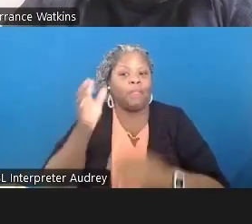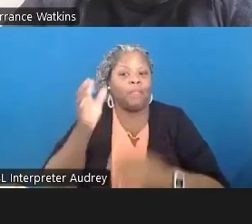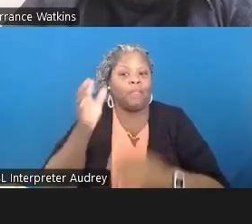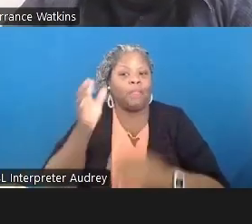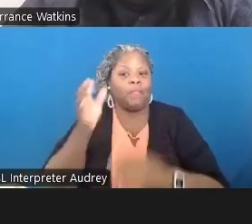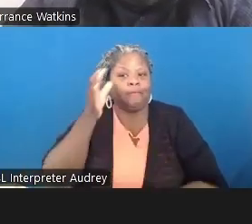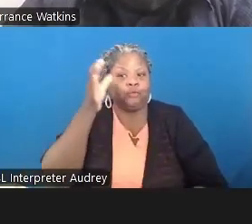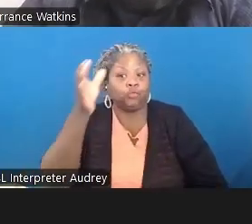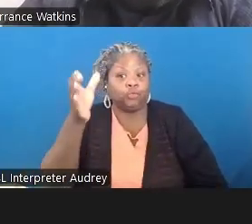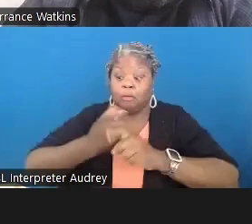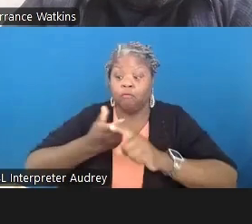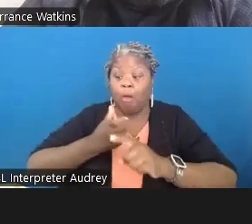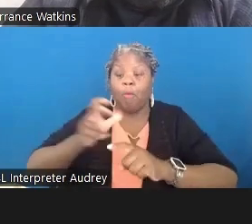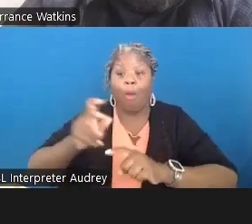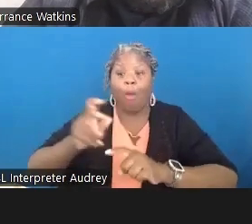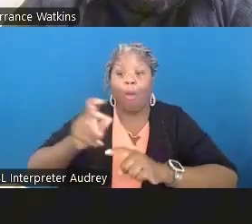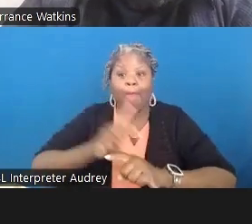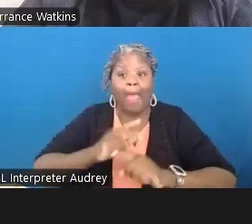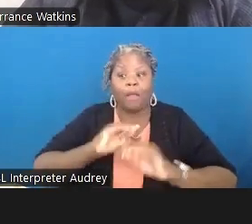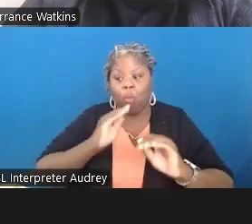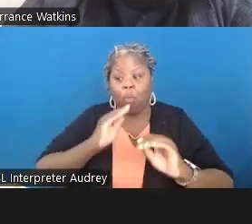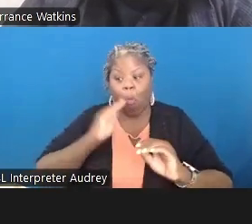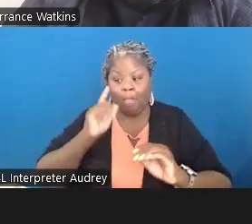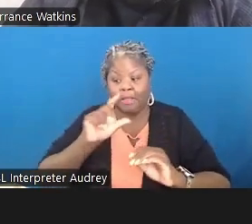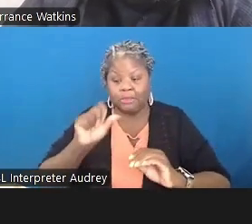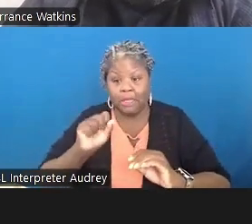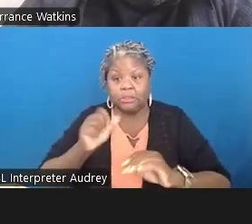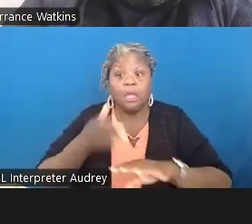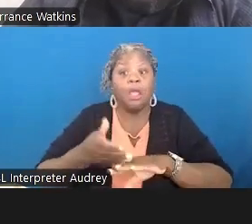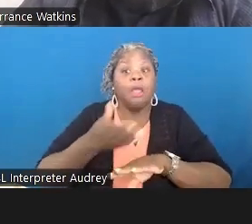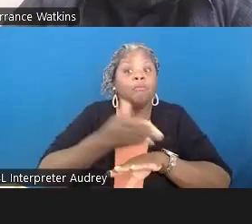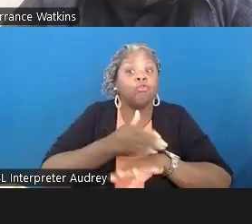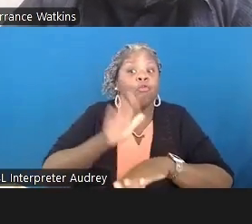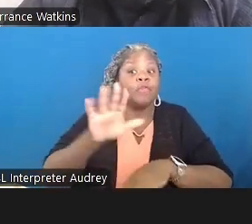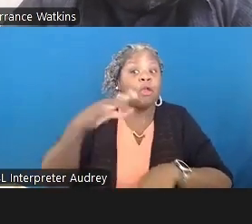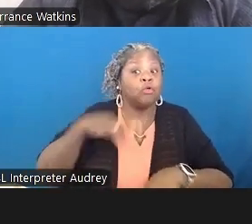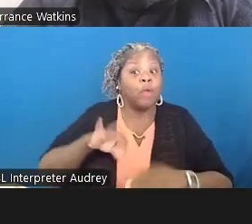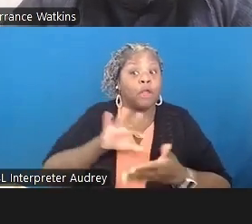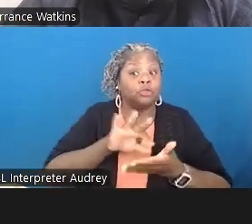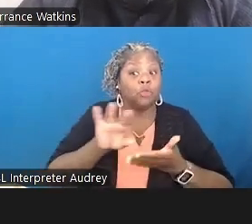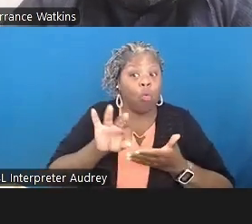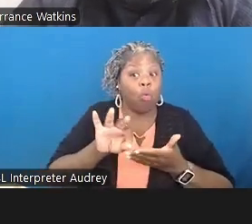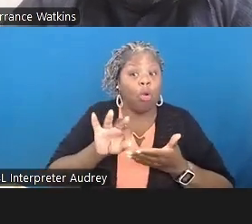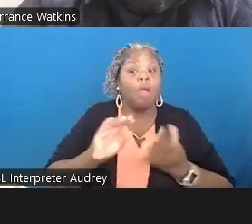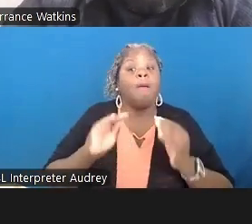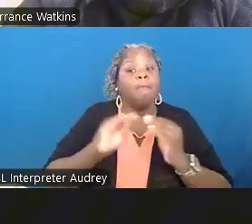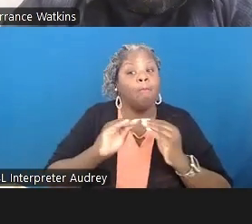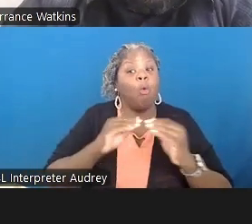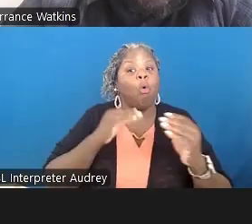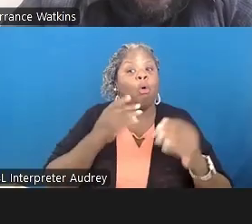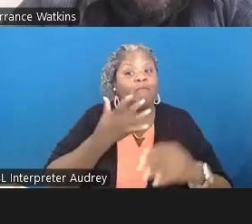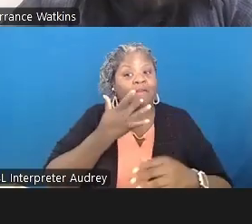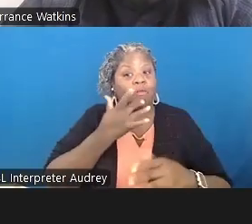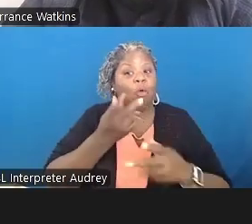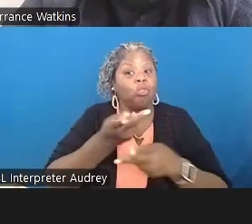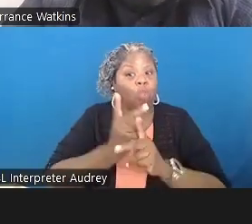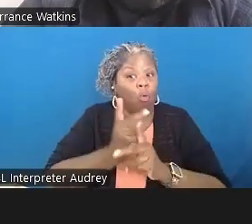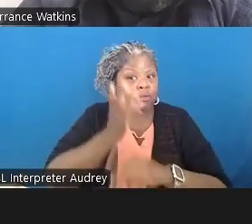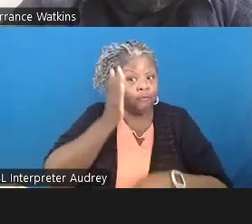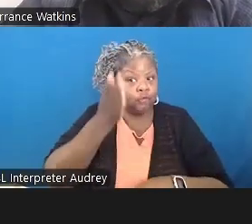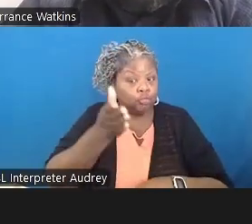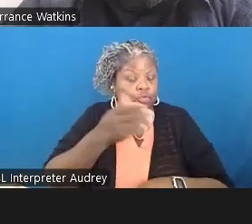them against their return to homelessness, improve their credit score, which will give them more favorable loans in the future,